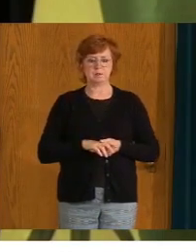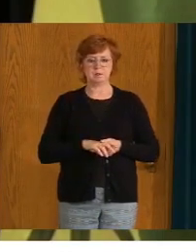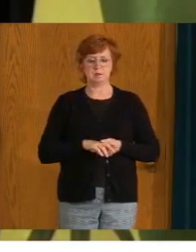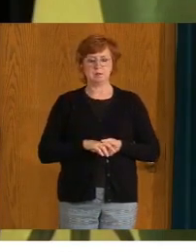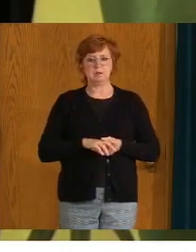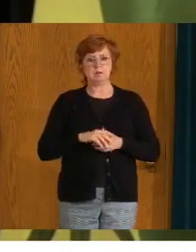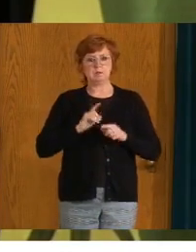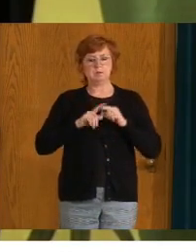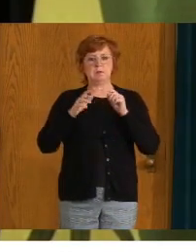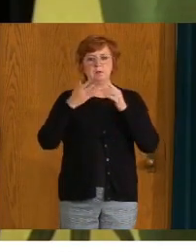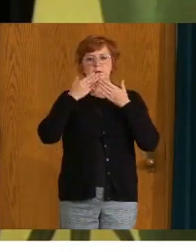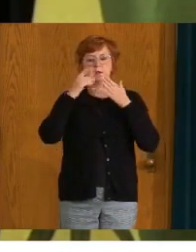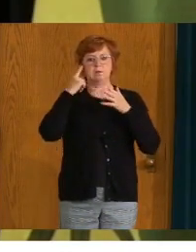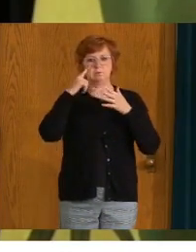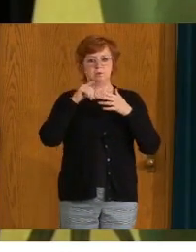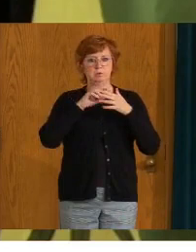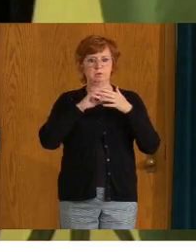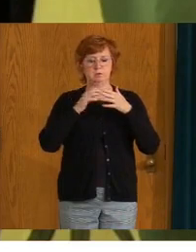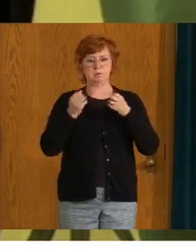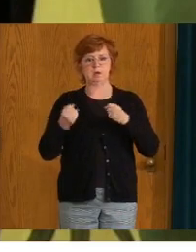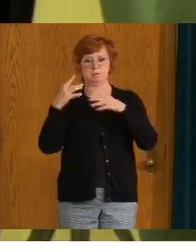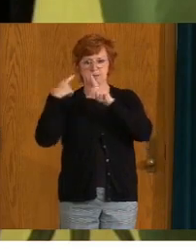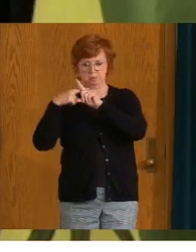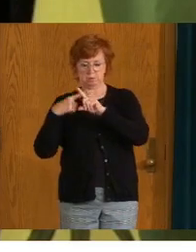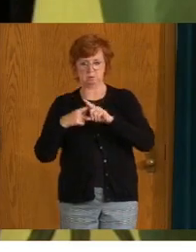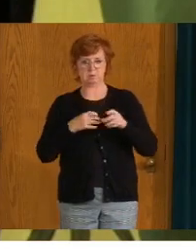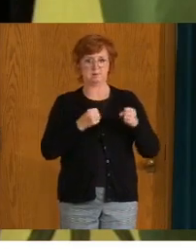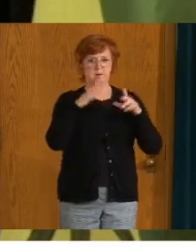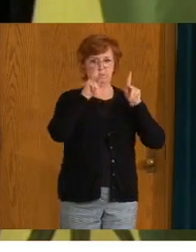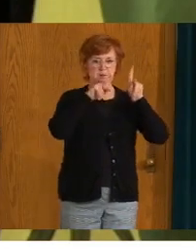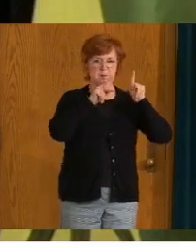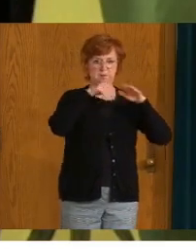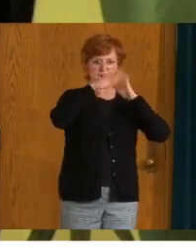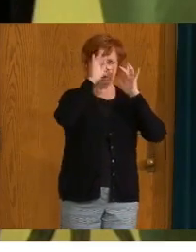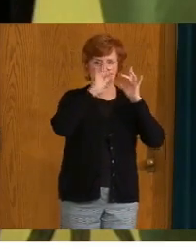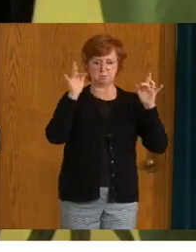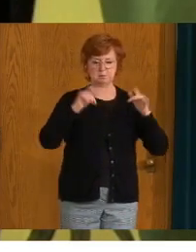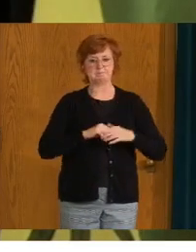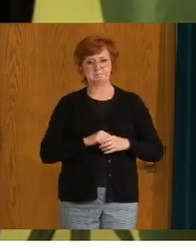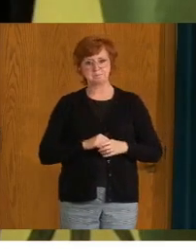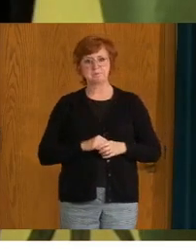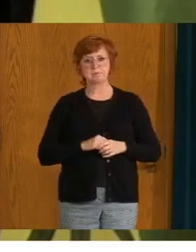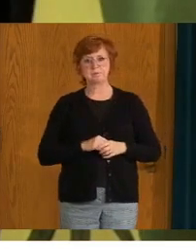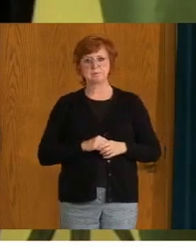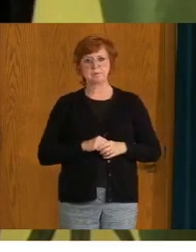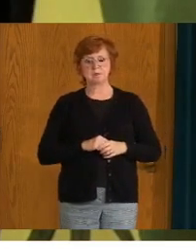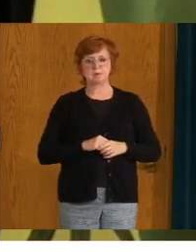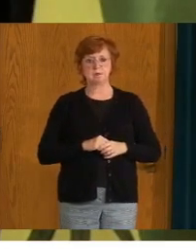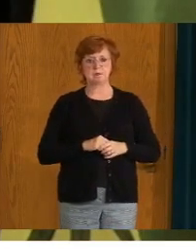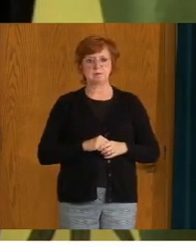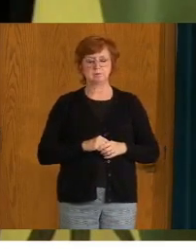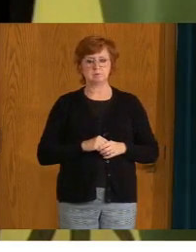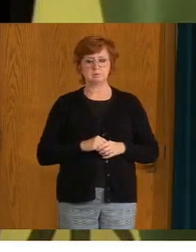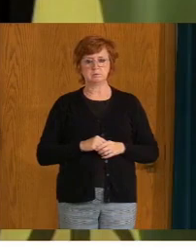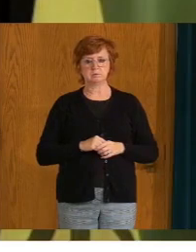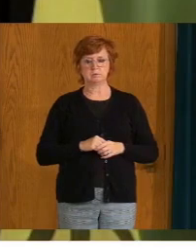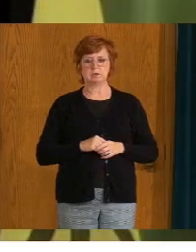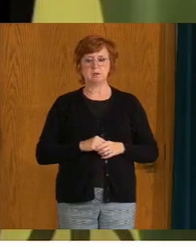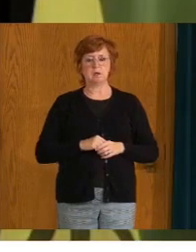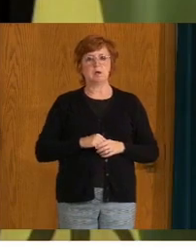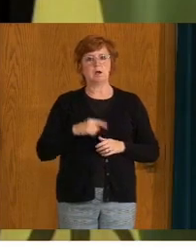cases and with respect to hospitalizations. And that is in a large part due to the fact that we have hundreds of thousands of people that have their first